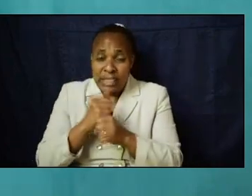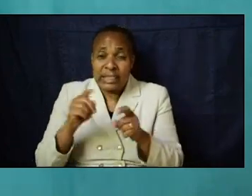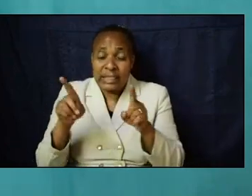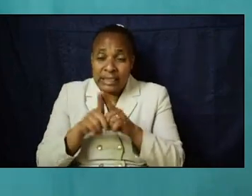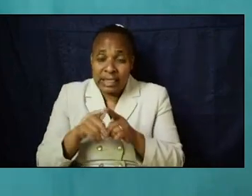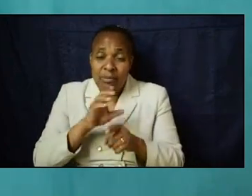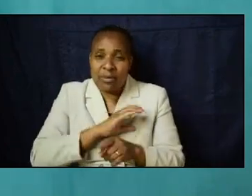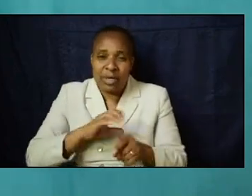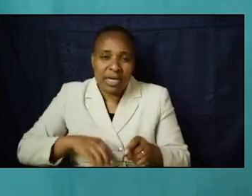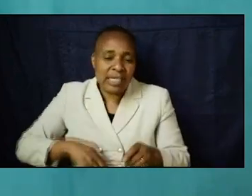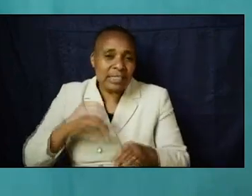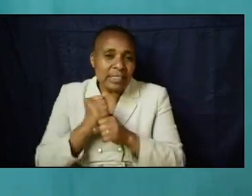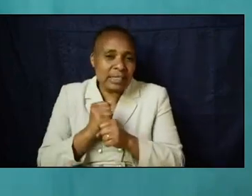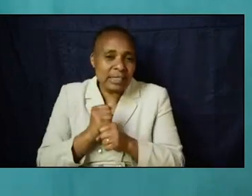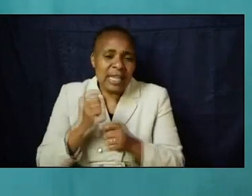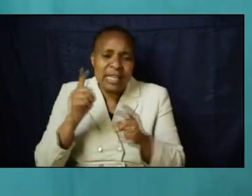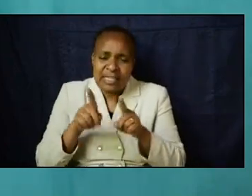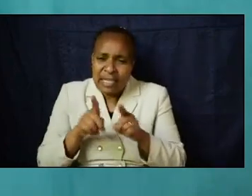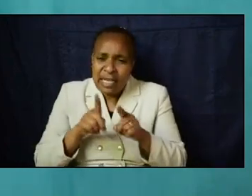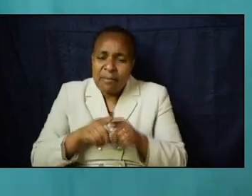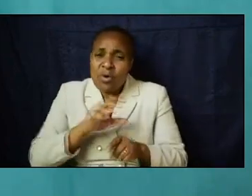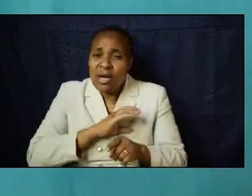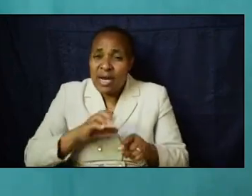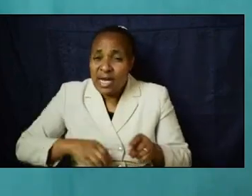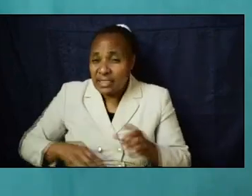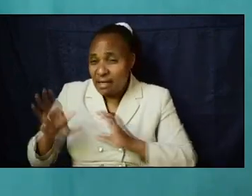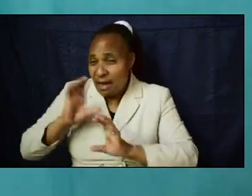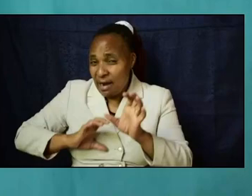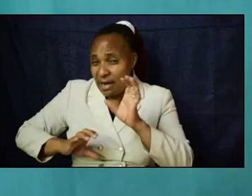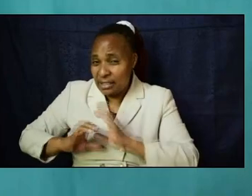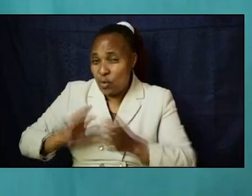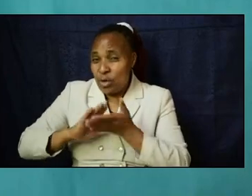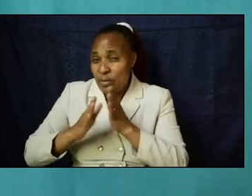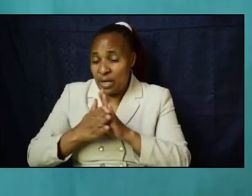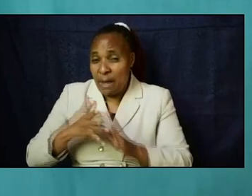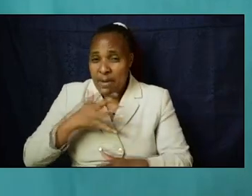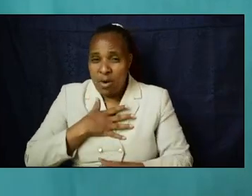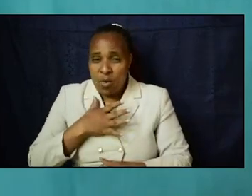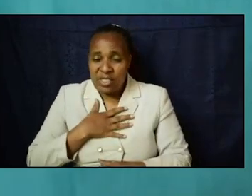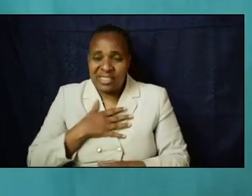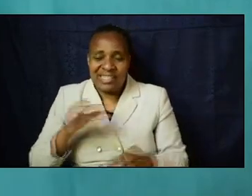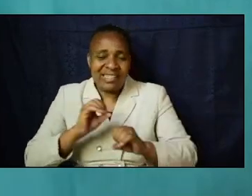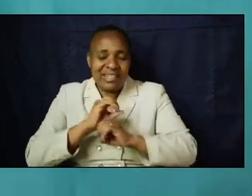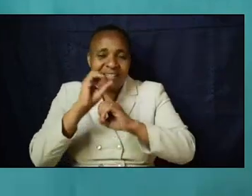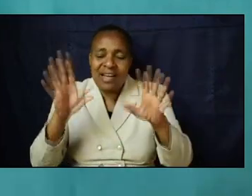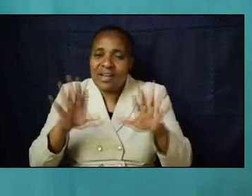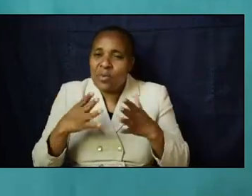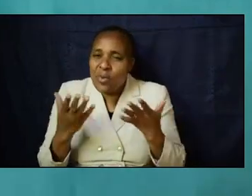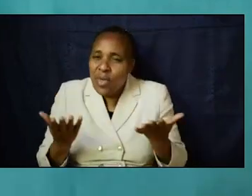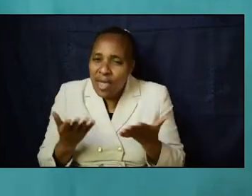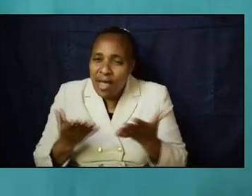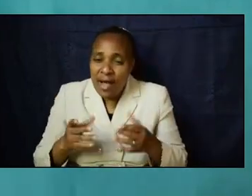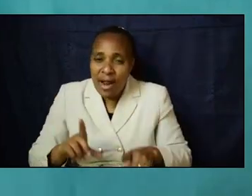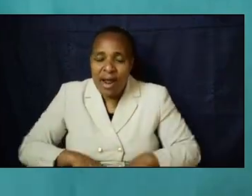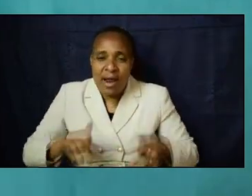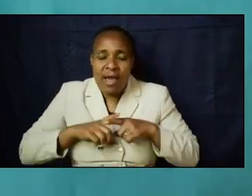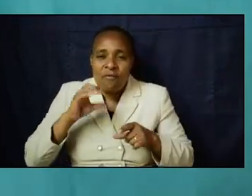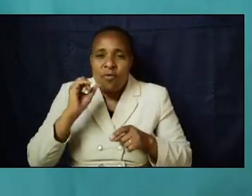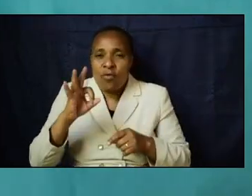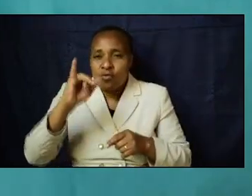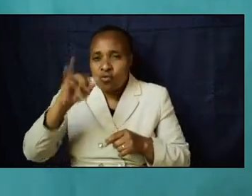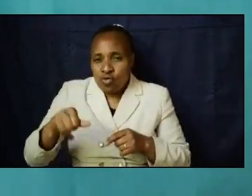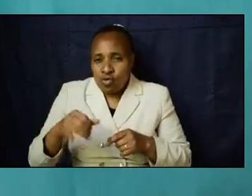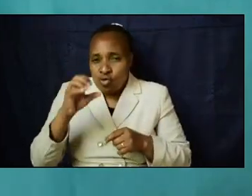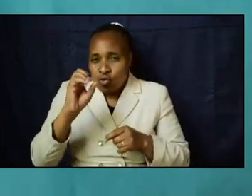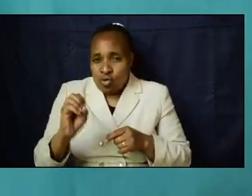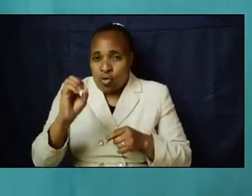did. And Christ's character will be our character. And we've seen that clearly in the life of Joseph. So